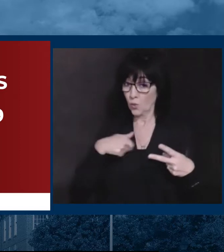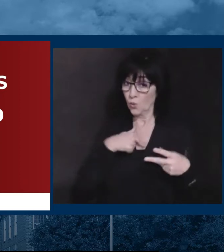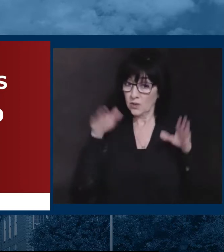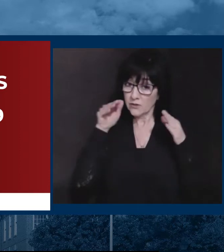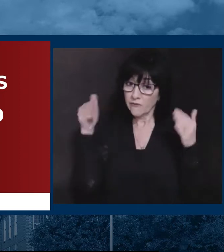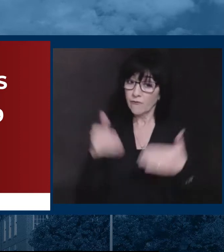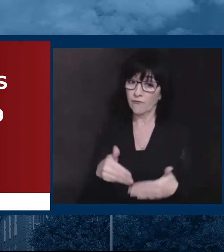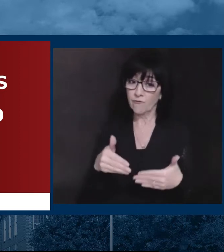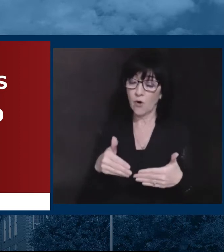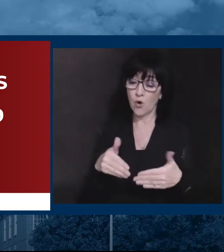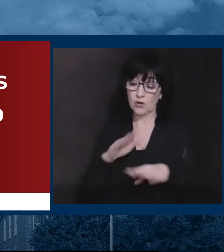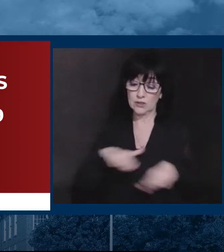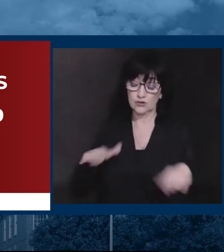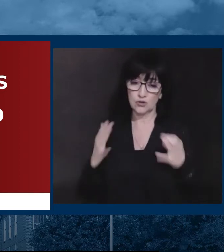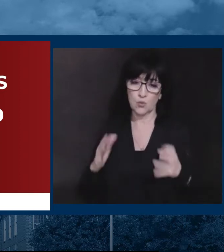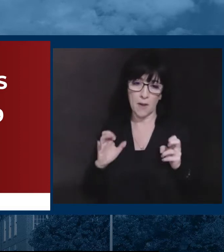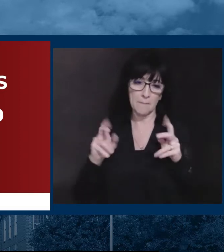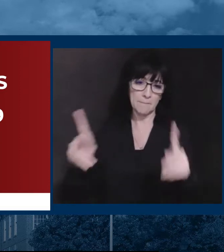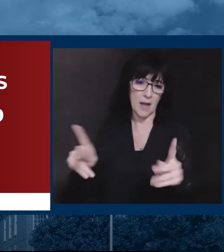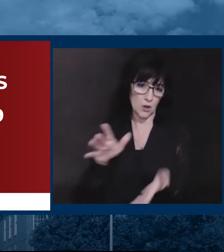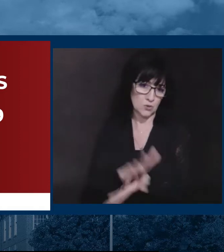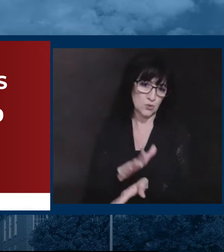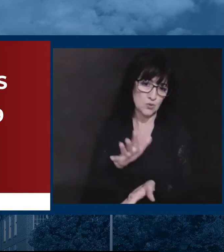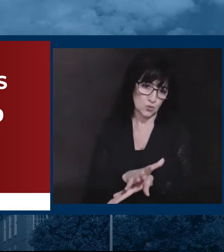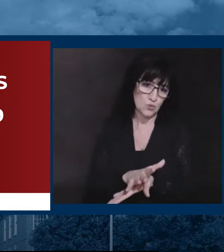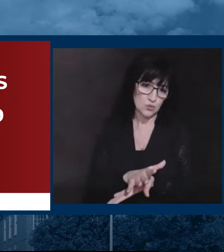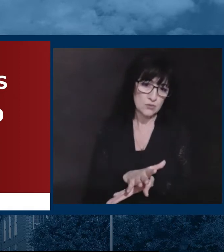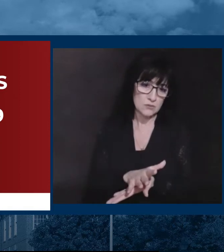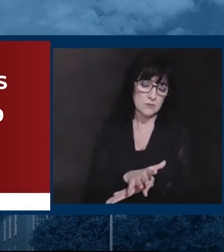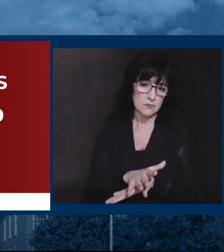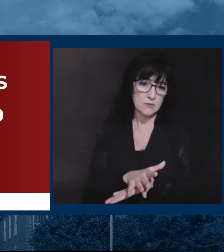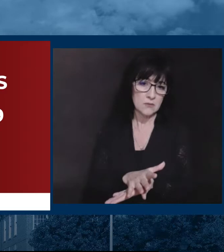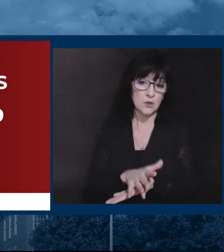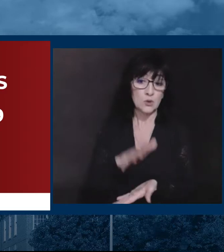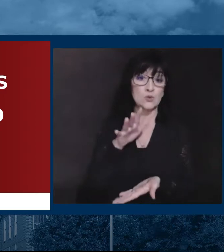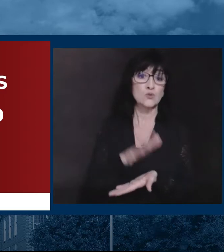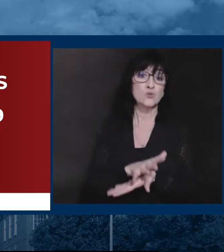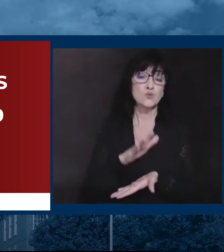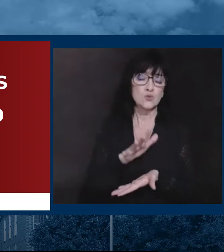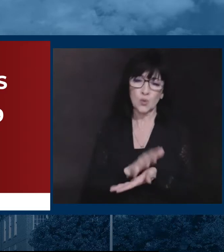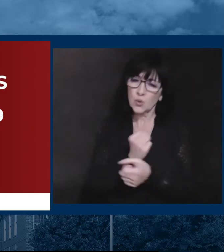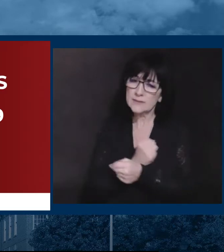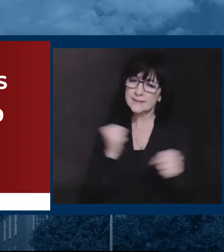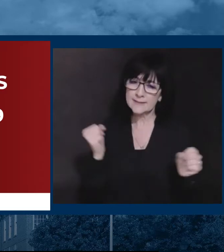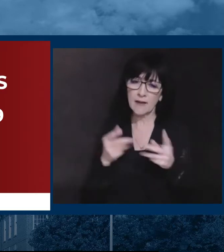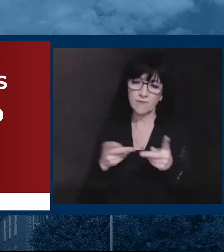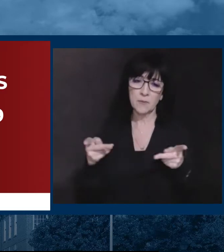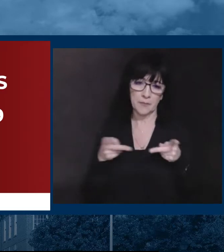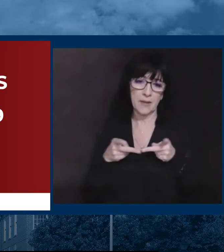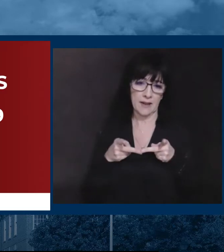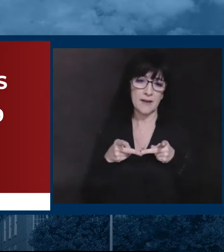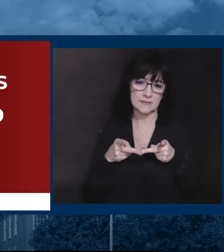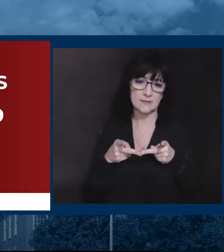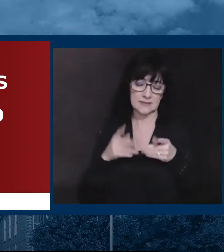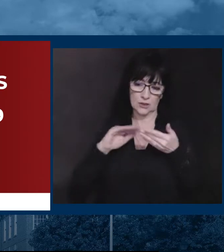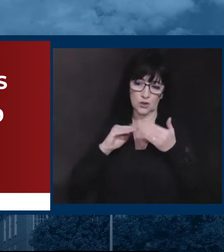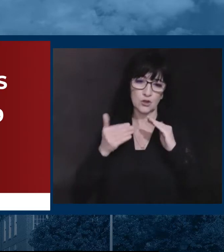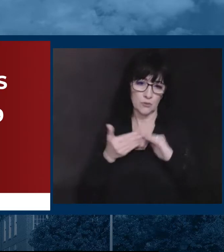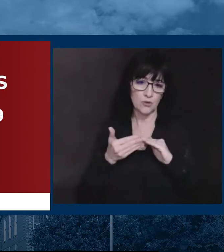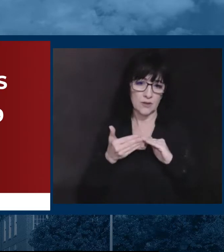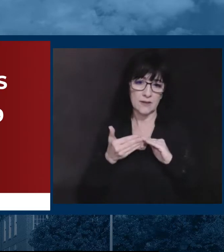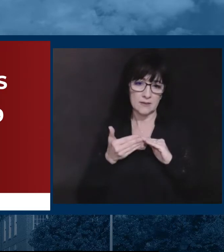learned over the last 9-10 months is that schools are among the safest places in our community. We have not